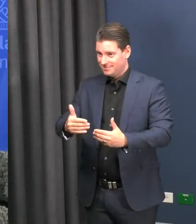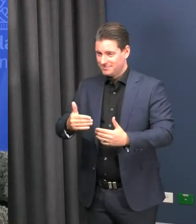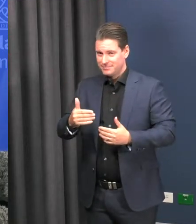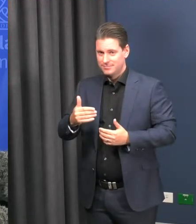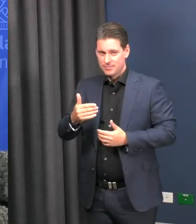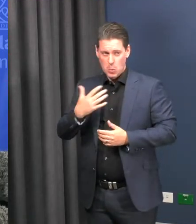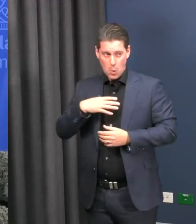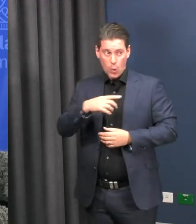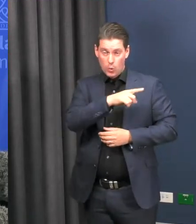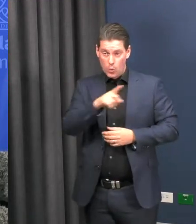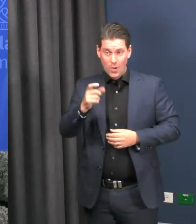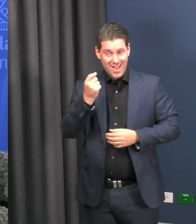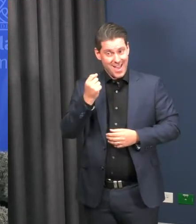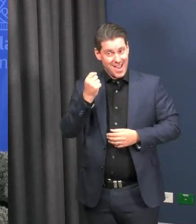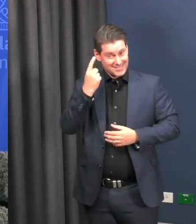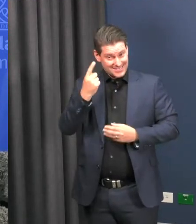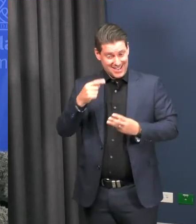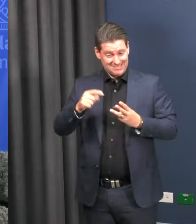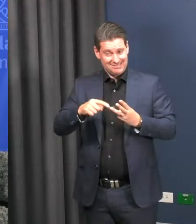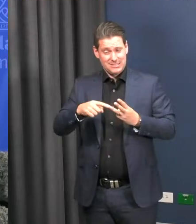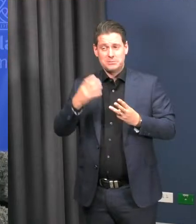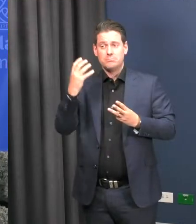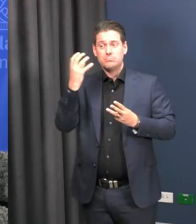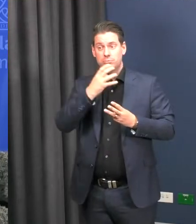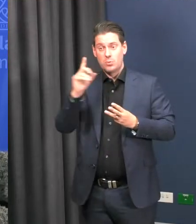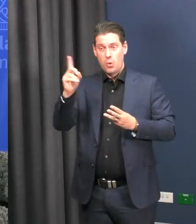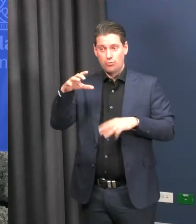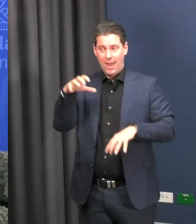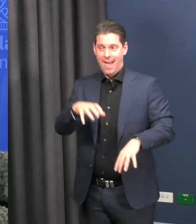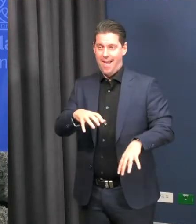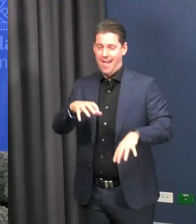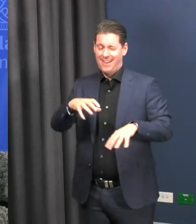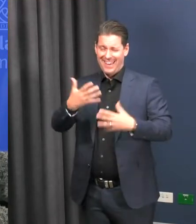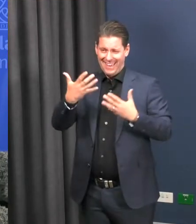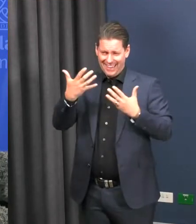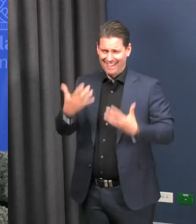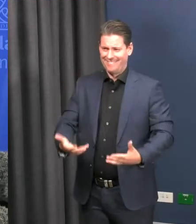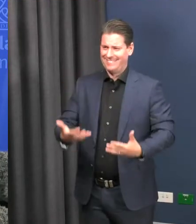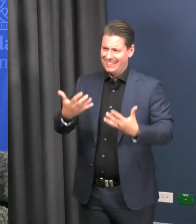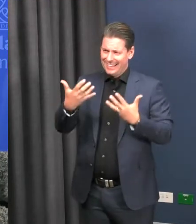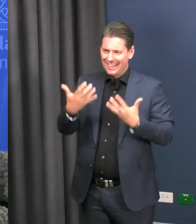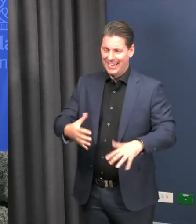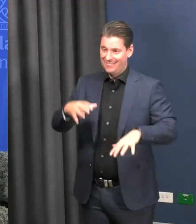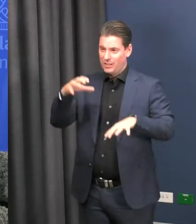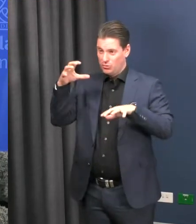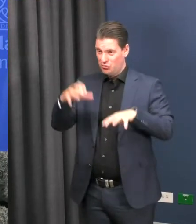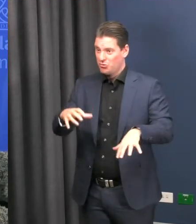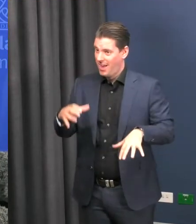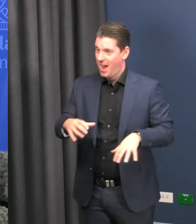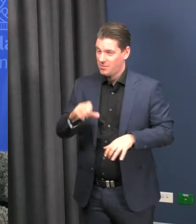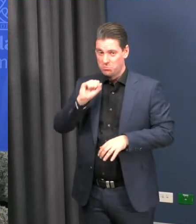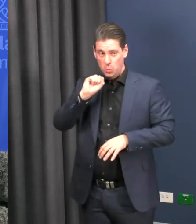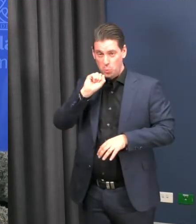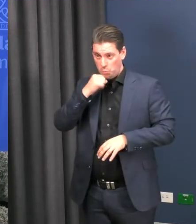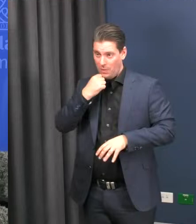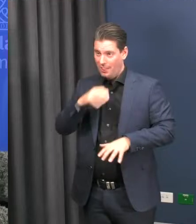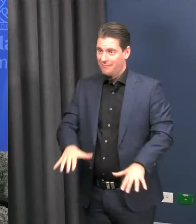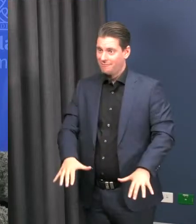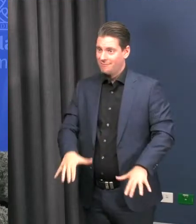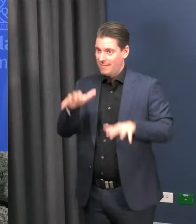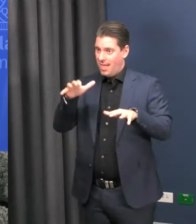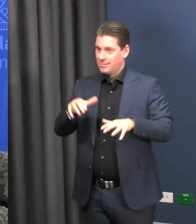Queenslanders to understand how important that is. And that third phase is that significant rain, that major and moderate flooding that will come from it.